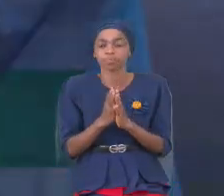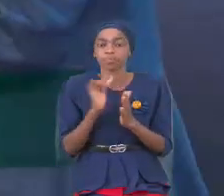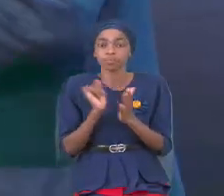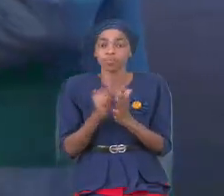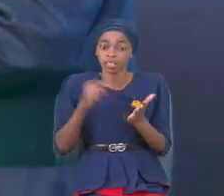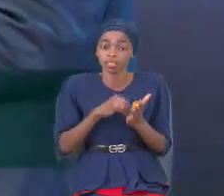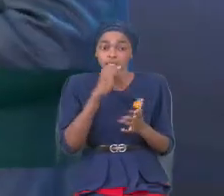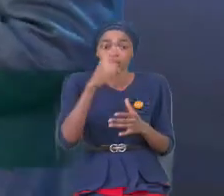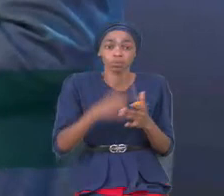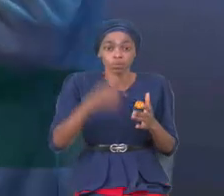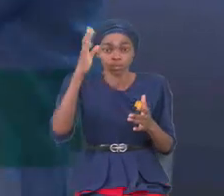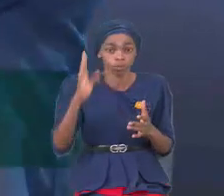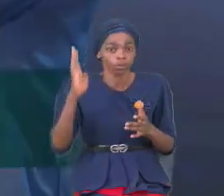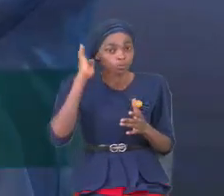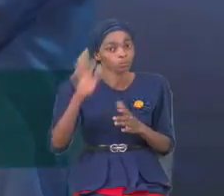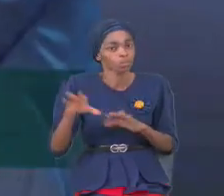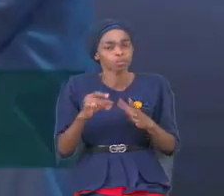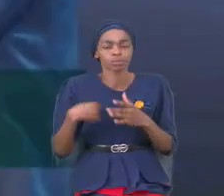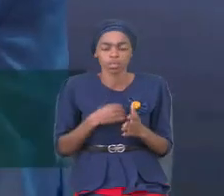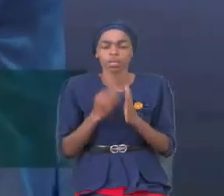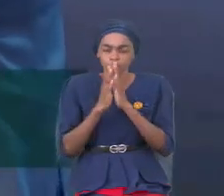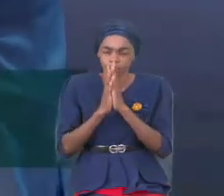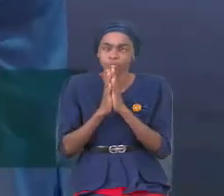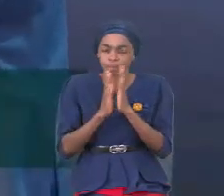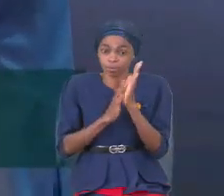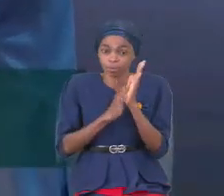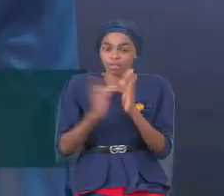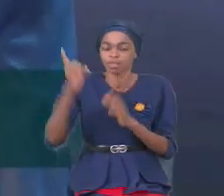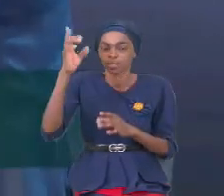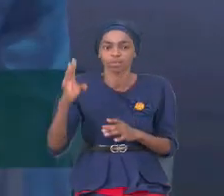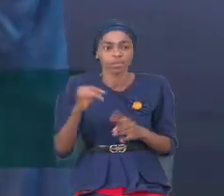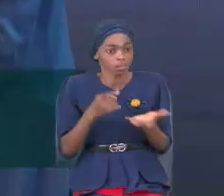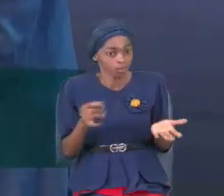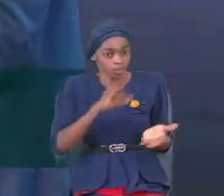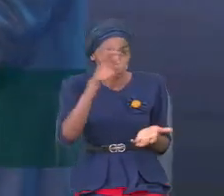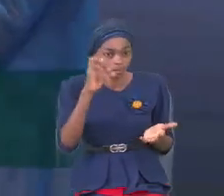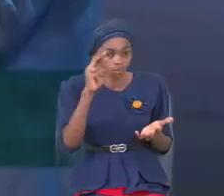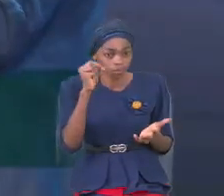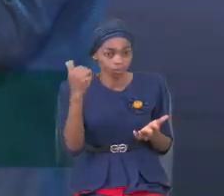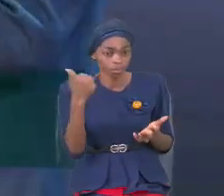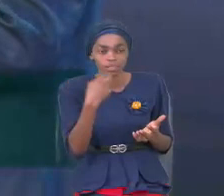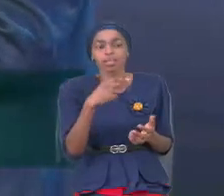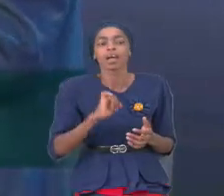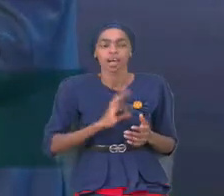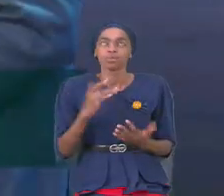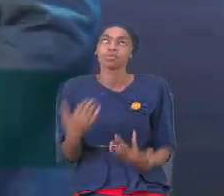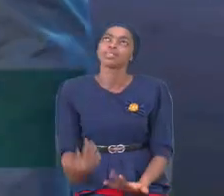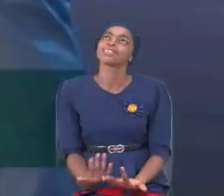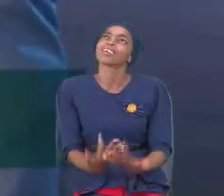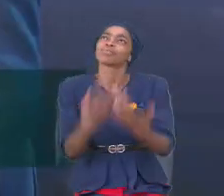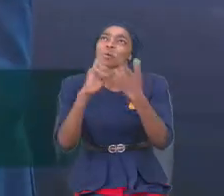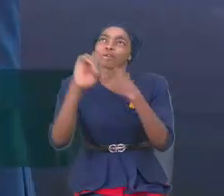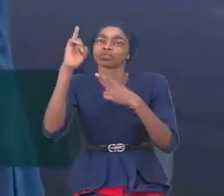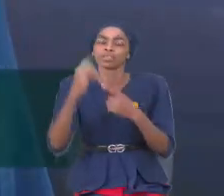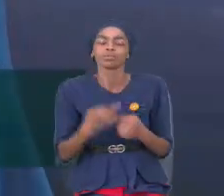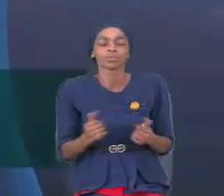will do. We can praise God. And so he said, I will sacrifice unto thee with the voice of thanksgiving.